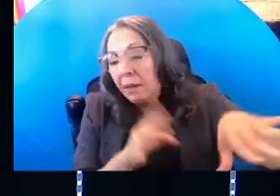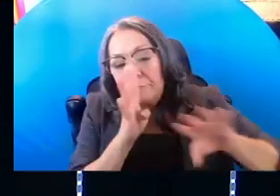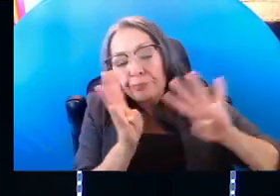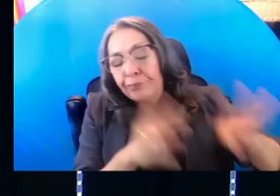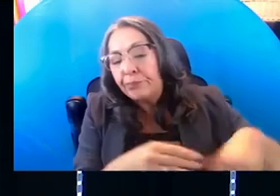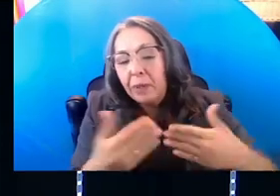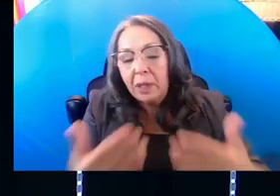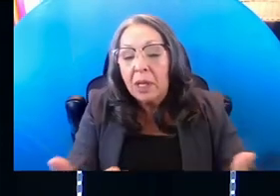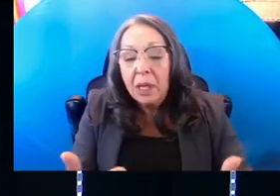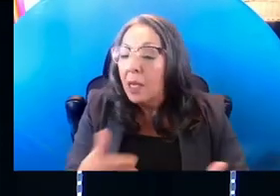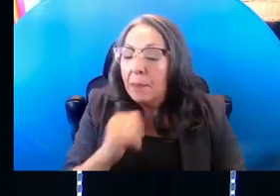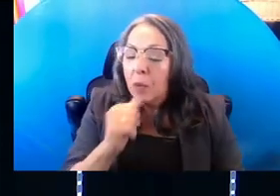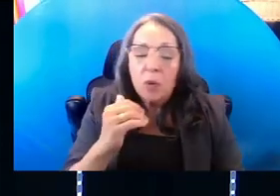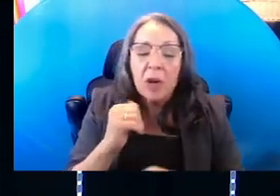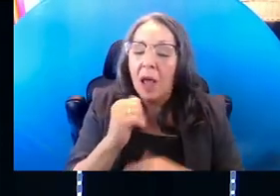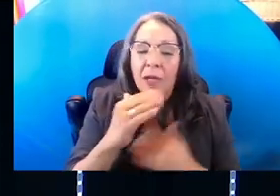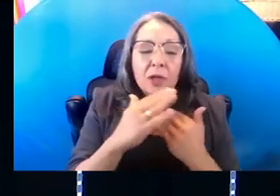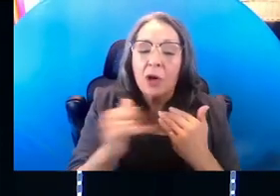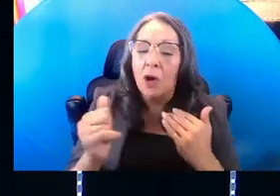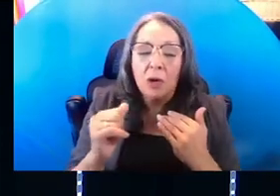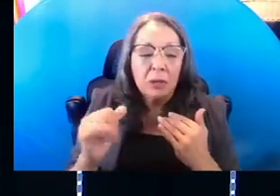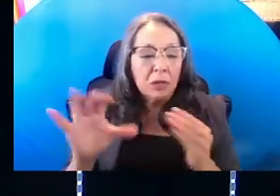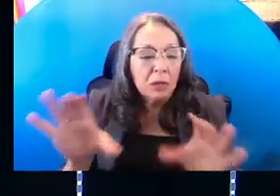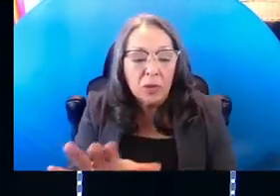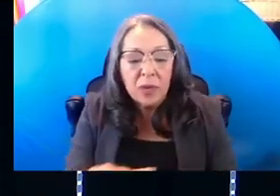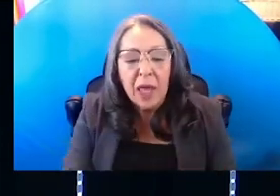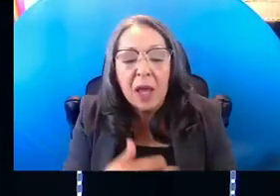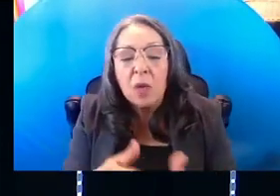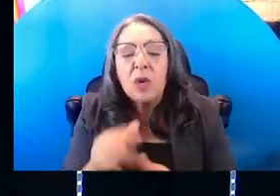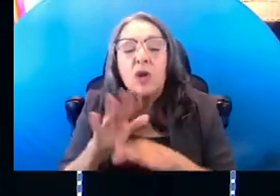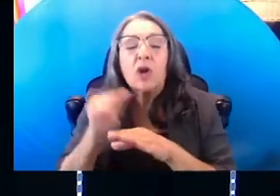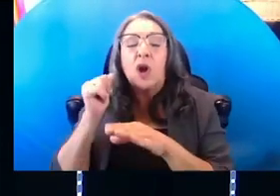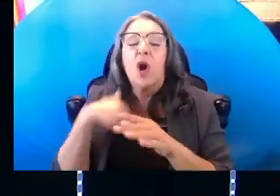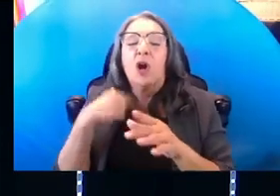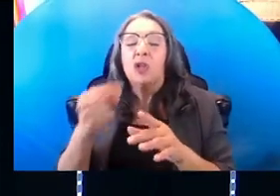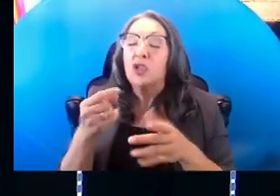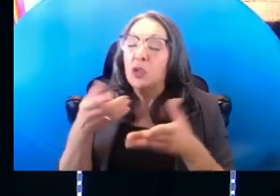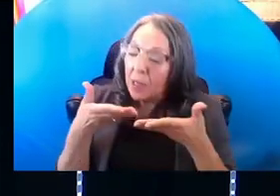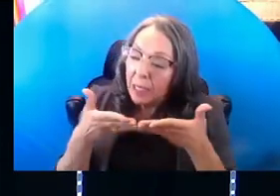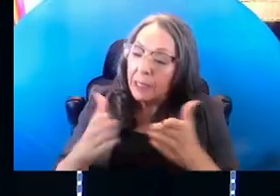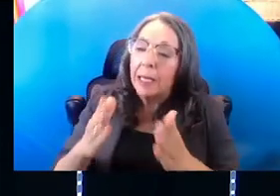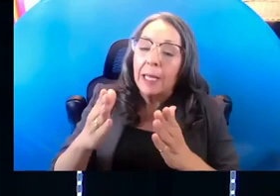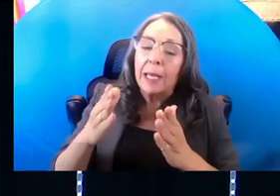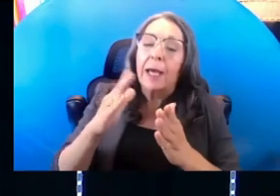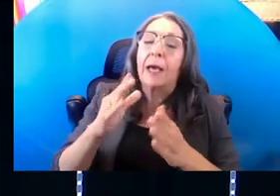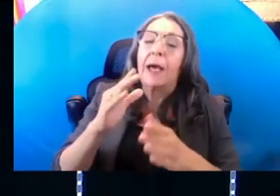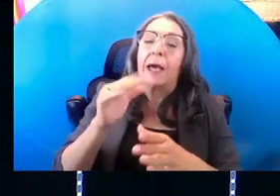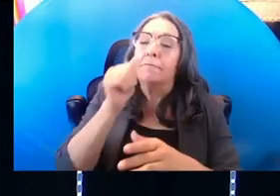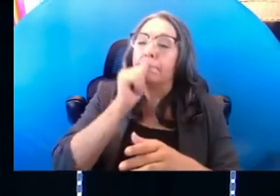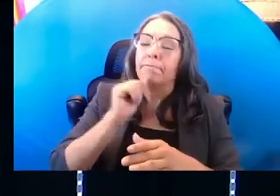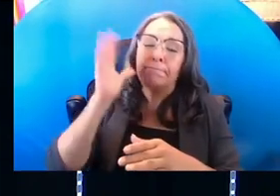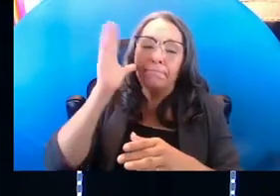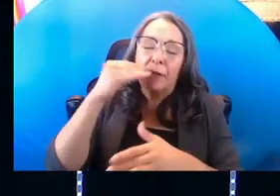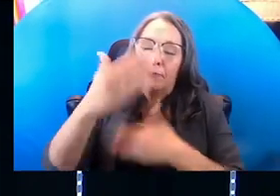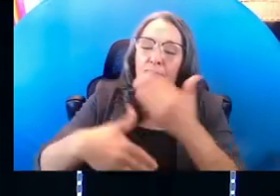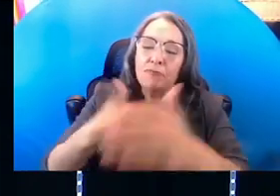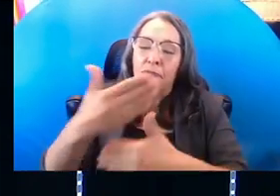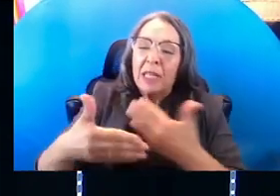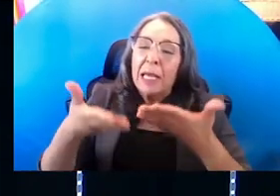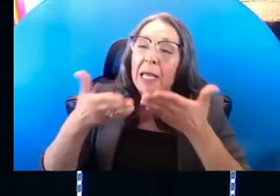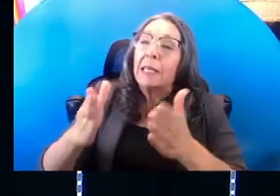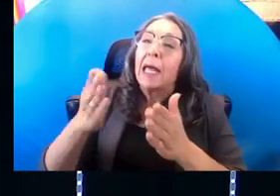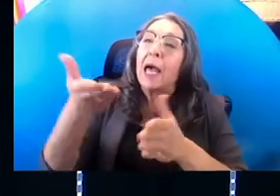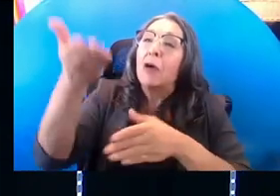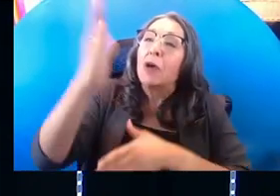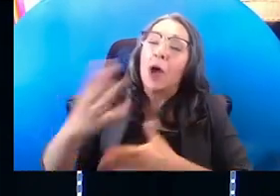we're not called to do that. We're called to get out of the way. And we're called to let perseverance finish the work it's begun, to let God keep working in us to